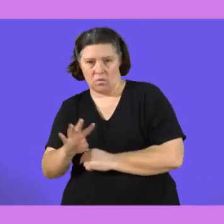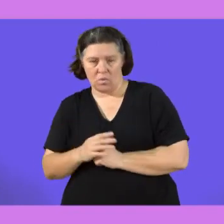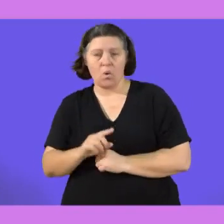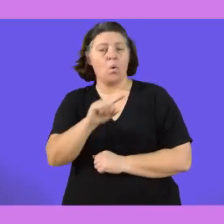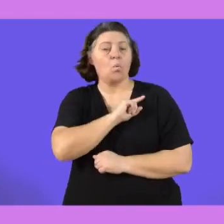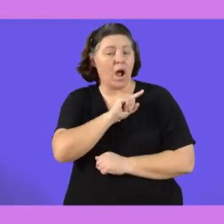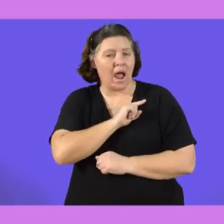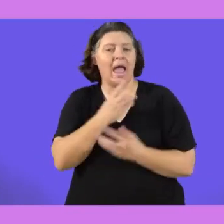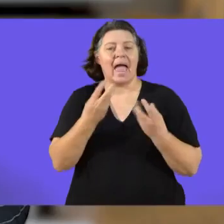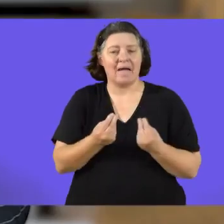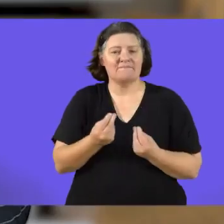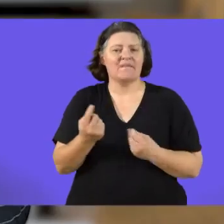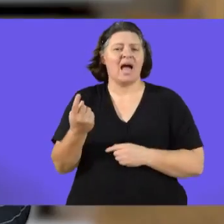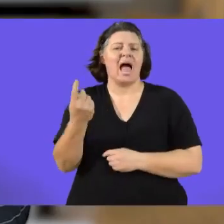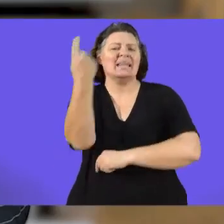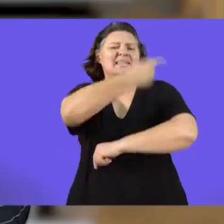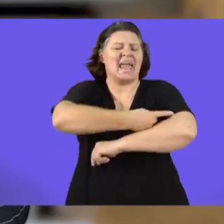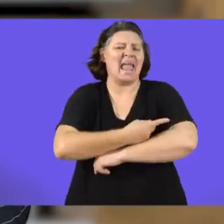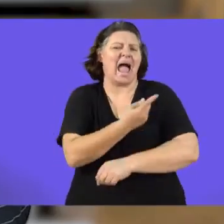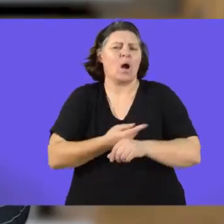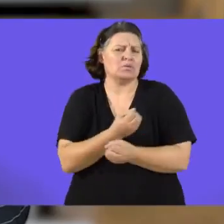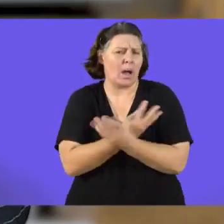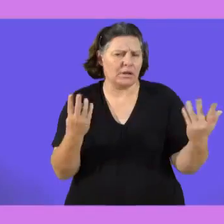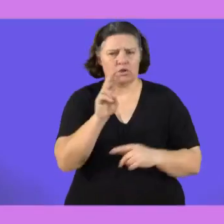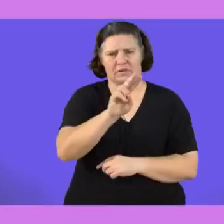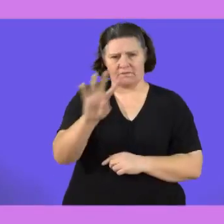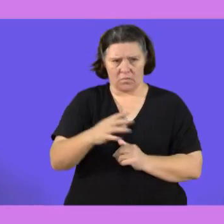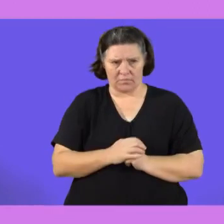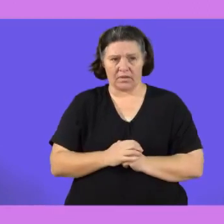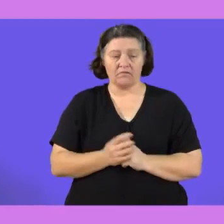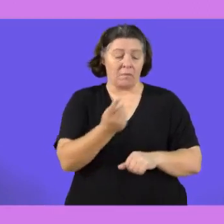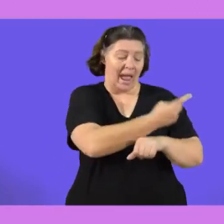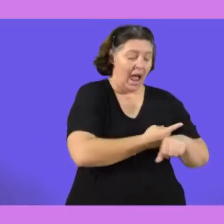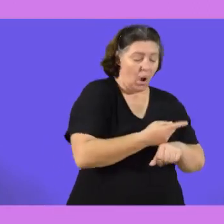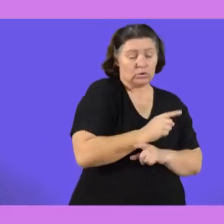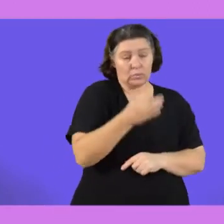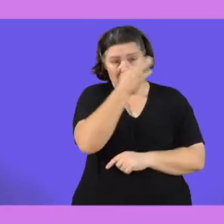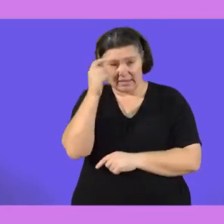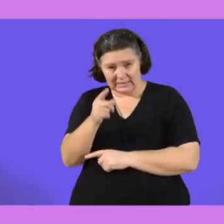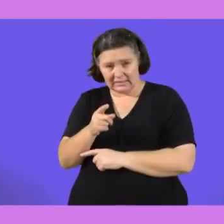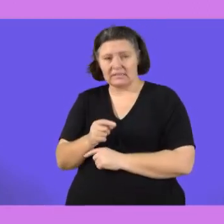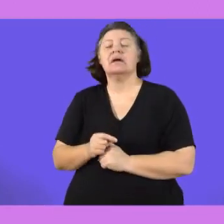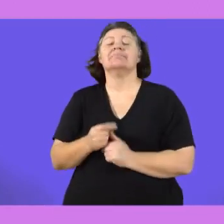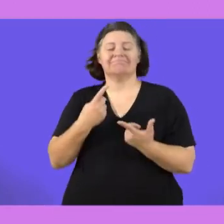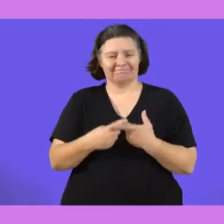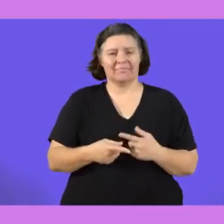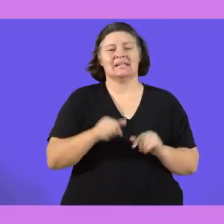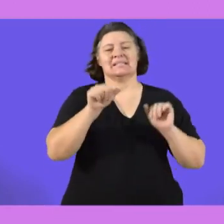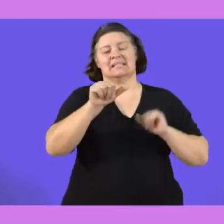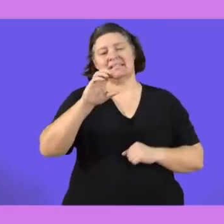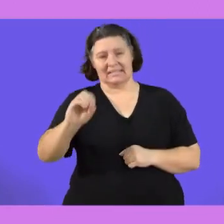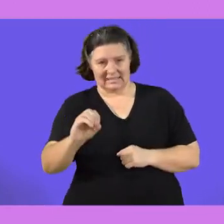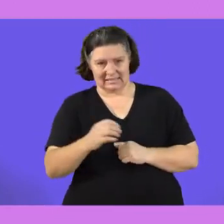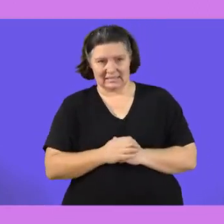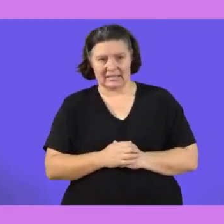24. Simply because I have 24 hours in a day. Then from hours to minutes, can you see big to small, I'll multiply, so